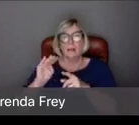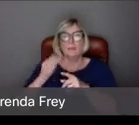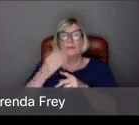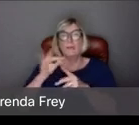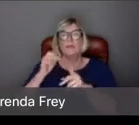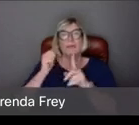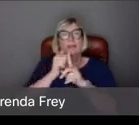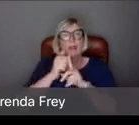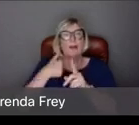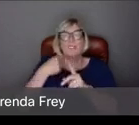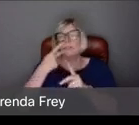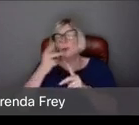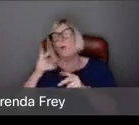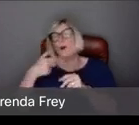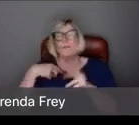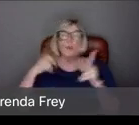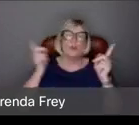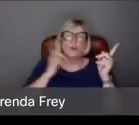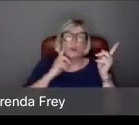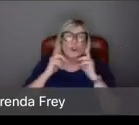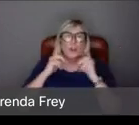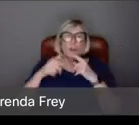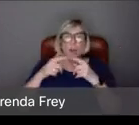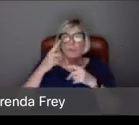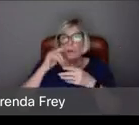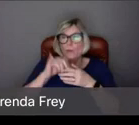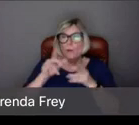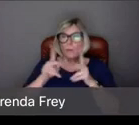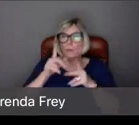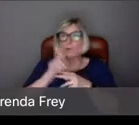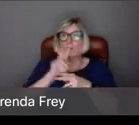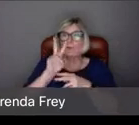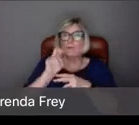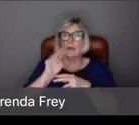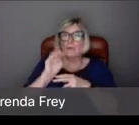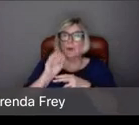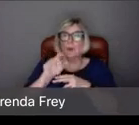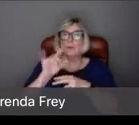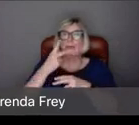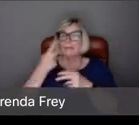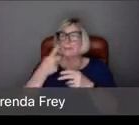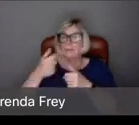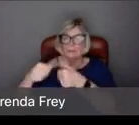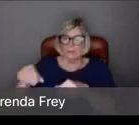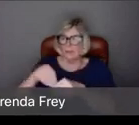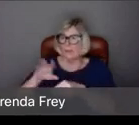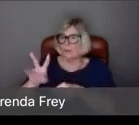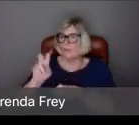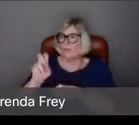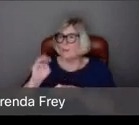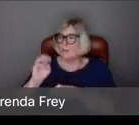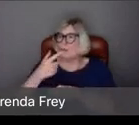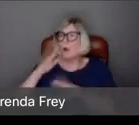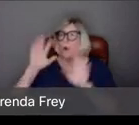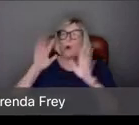seen or that I've heard about are, for those that are using Venmo, you'll see something that's deposited into your Venmo and say, oh, I'm